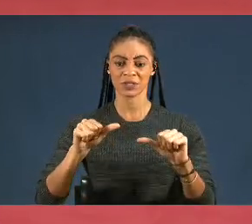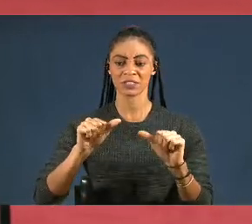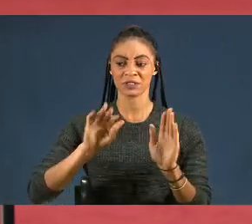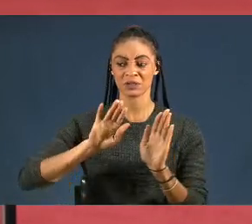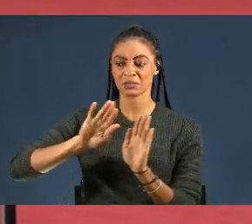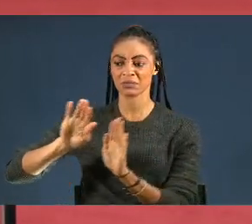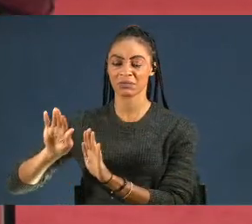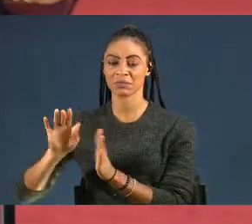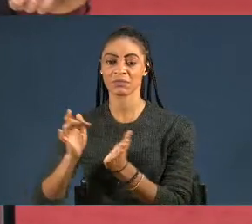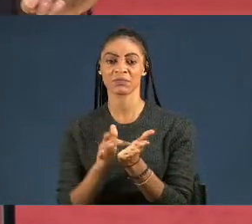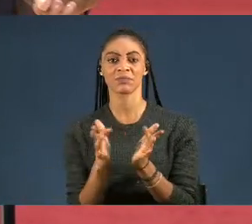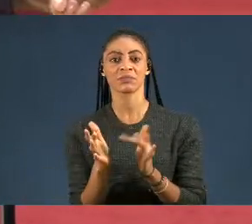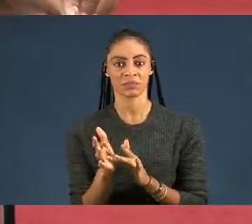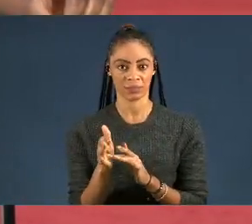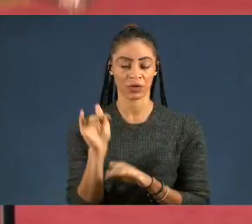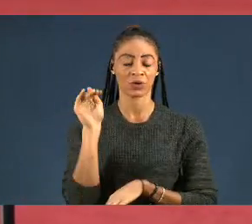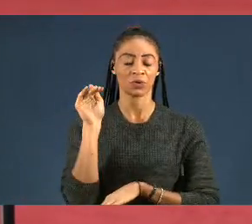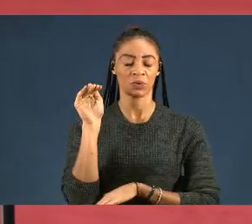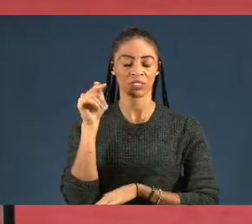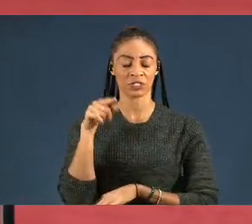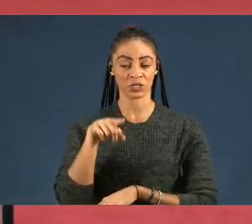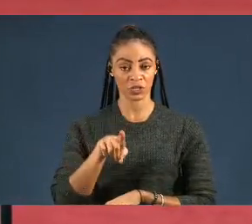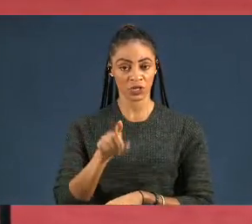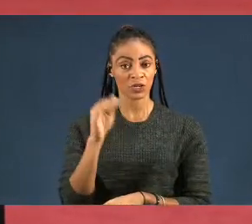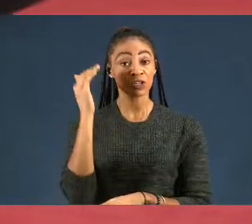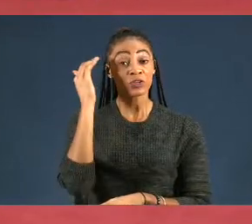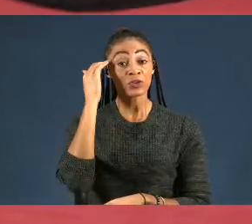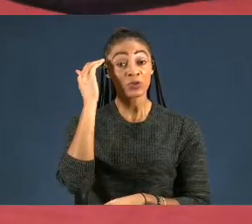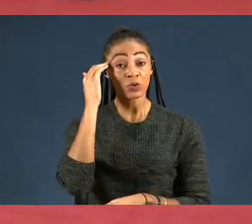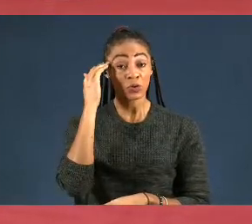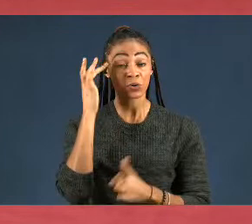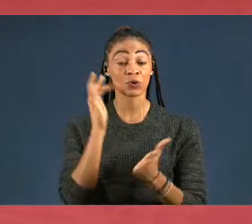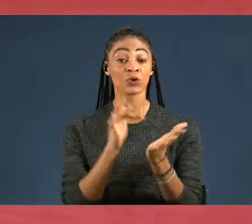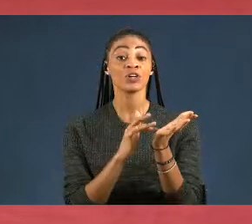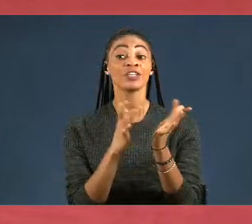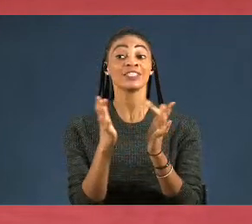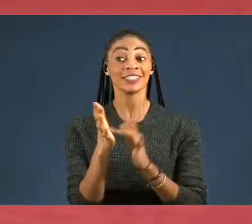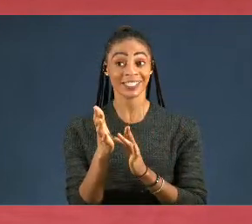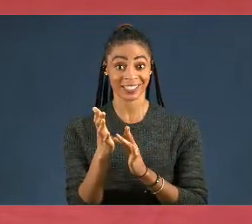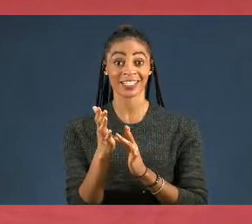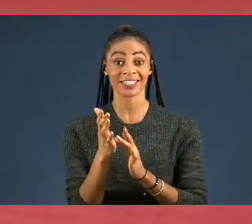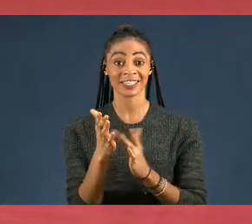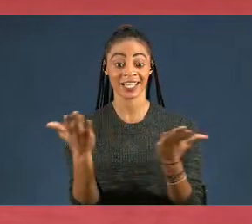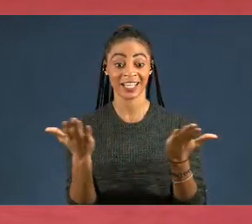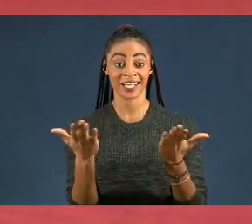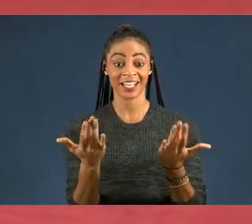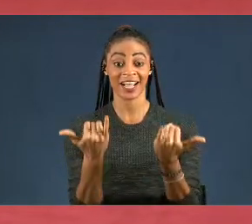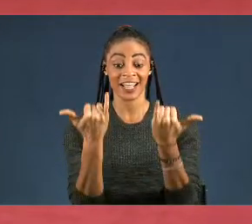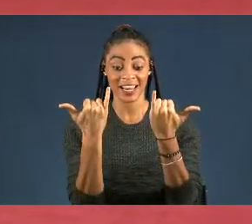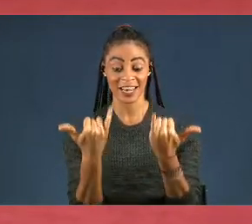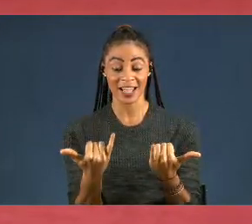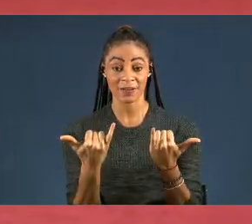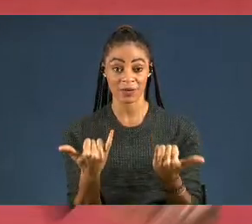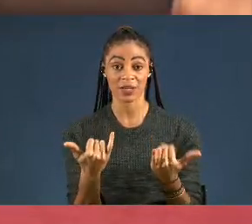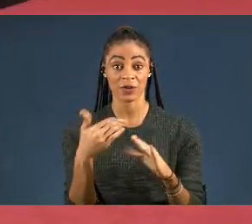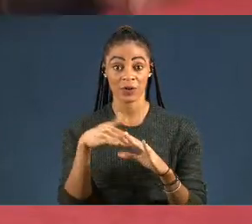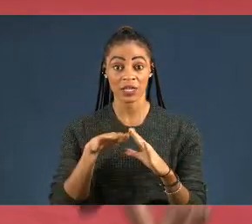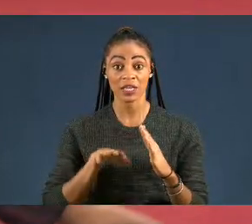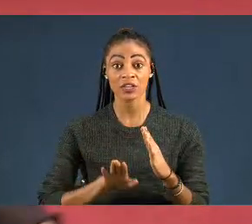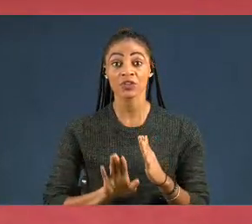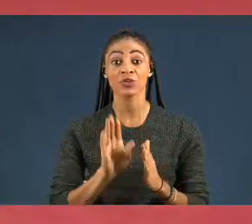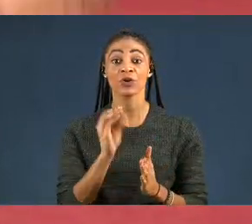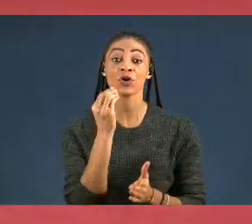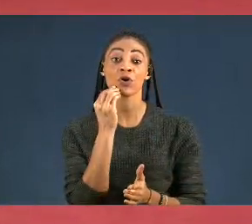Do you know that Jesus is a present presence in your own home? If you're a believer, the